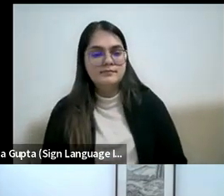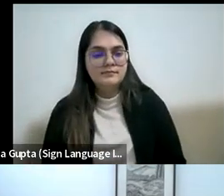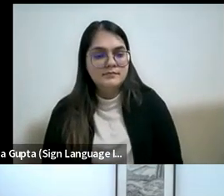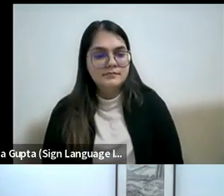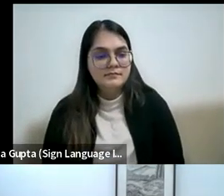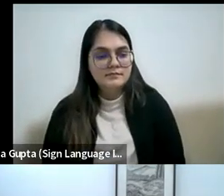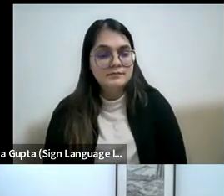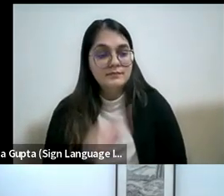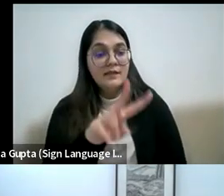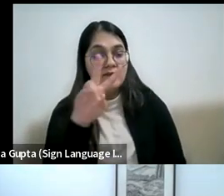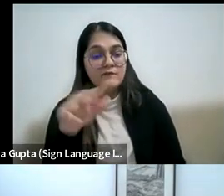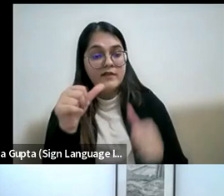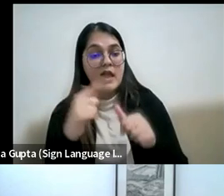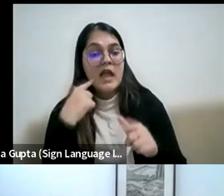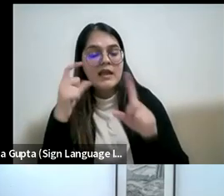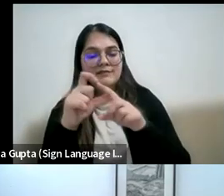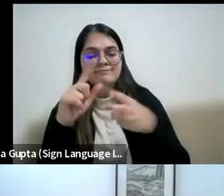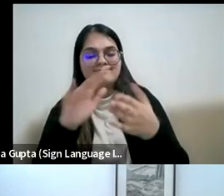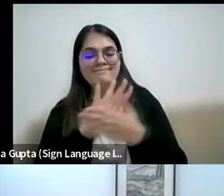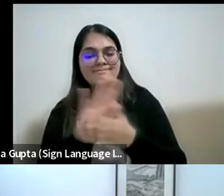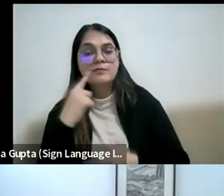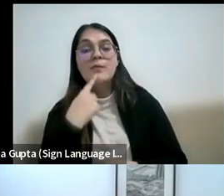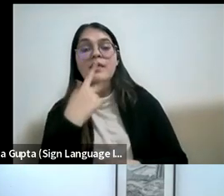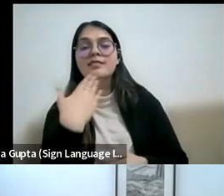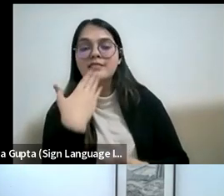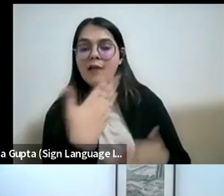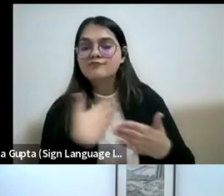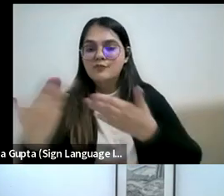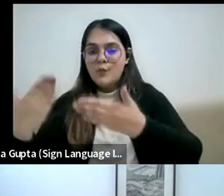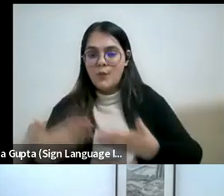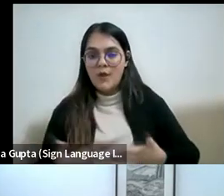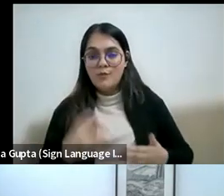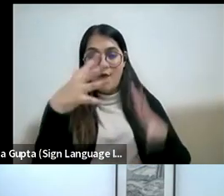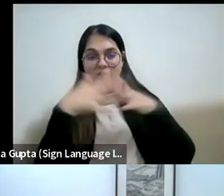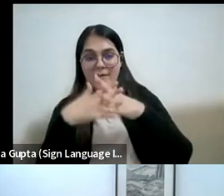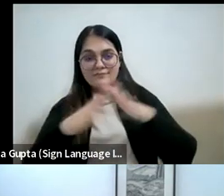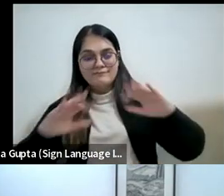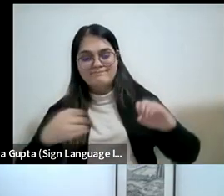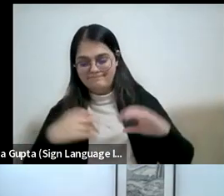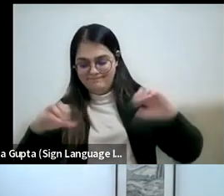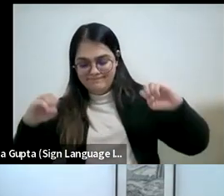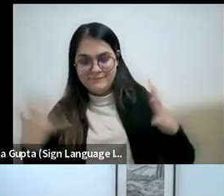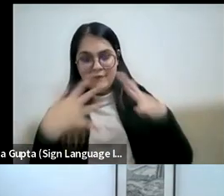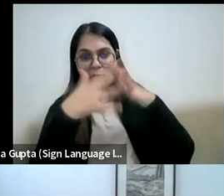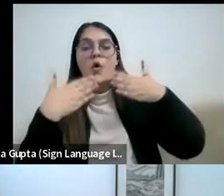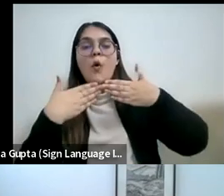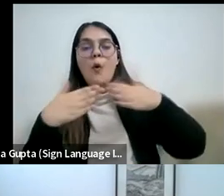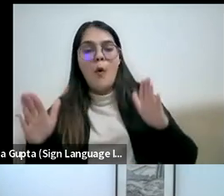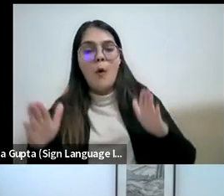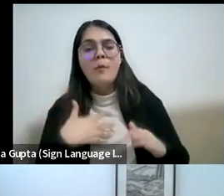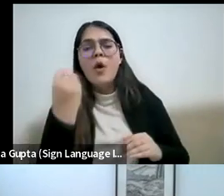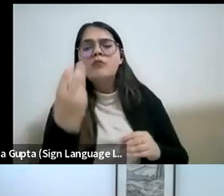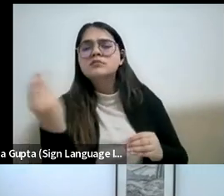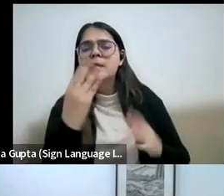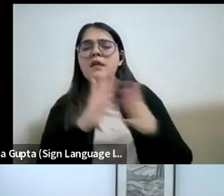Thanks, Alok, for having us here and for launching our portal in this really eminent panel. So to just give you a history of